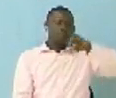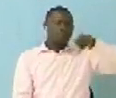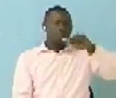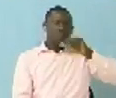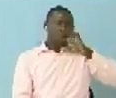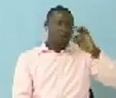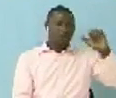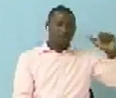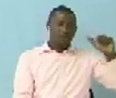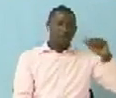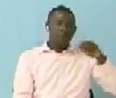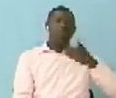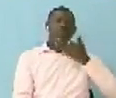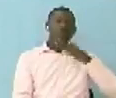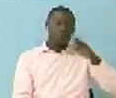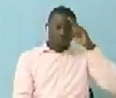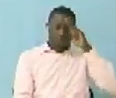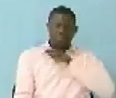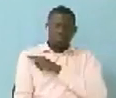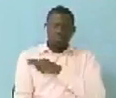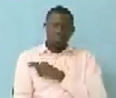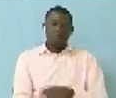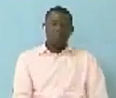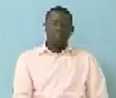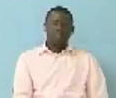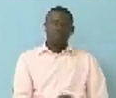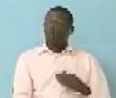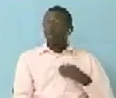Babukar's younger brother, but I don't know him.